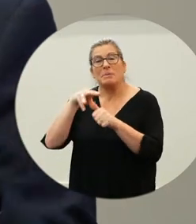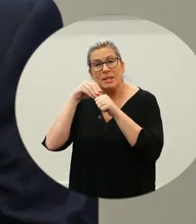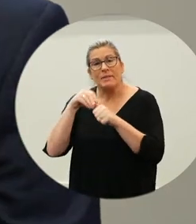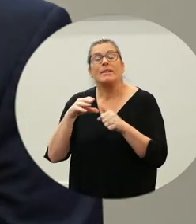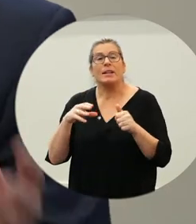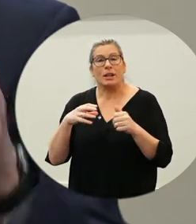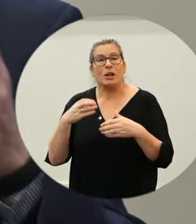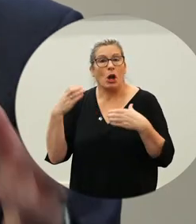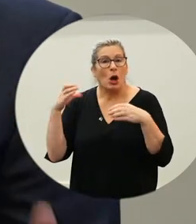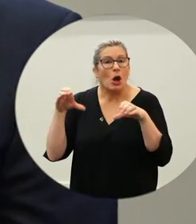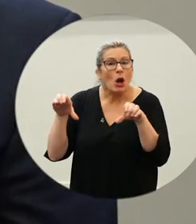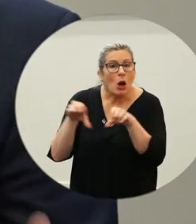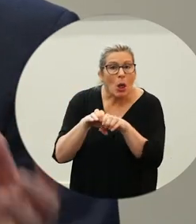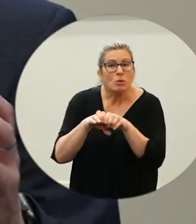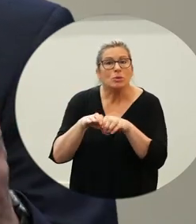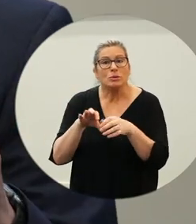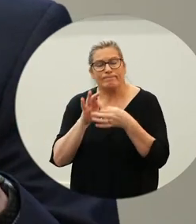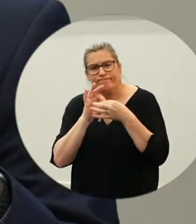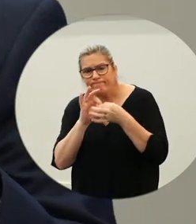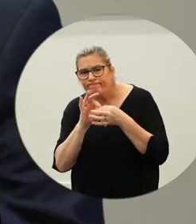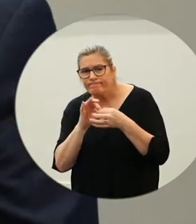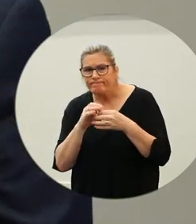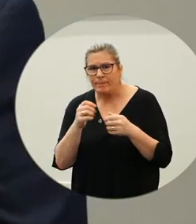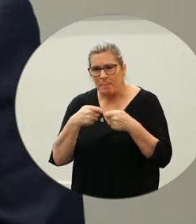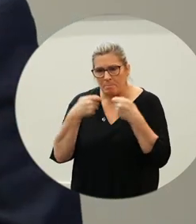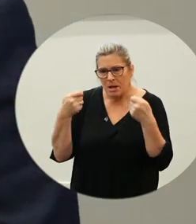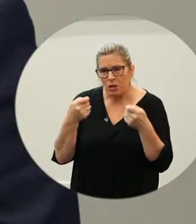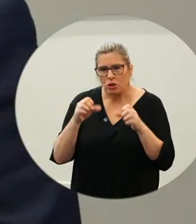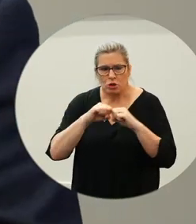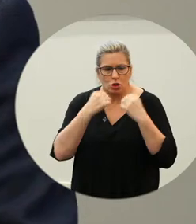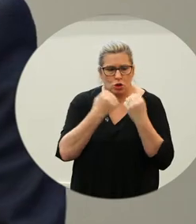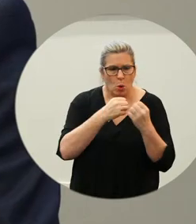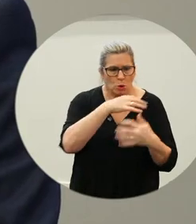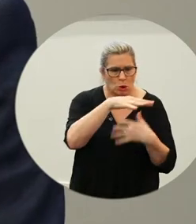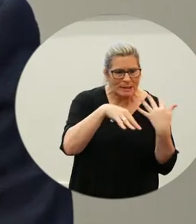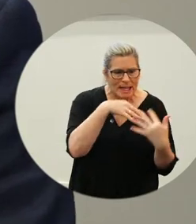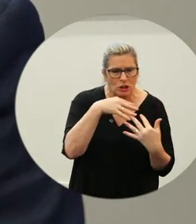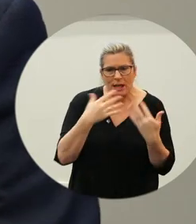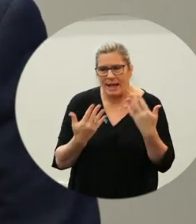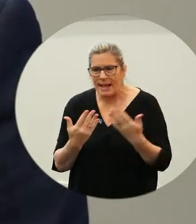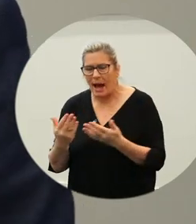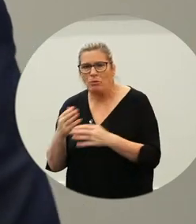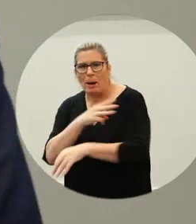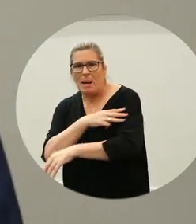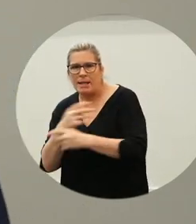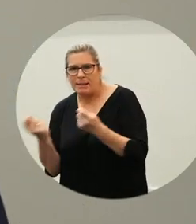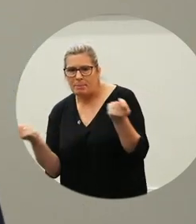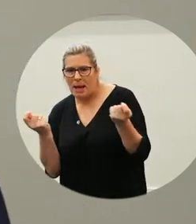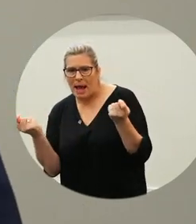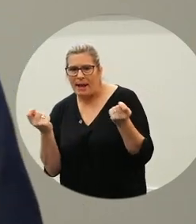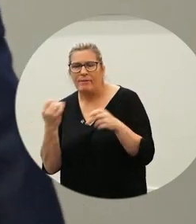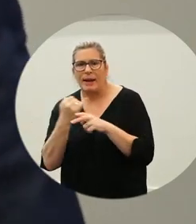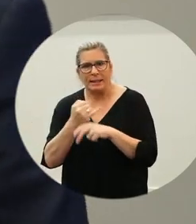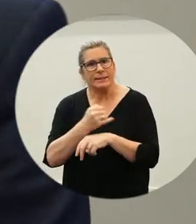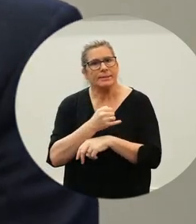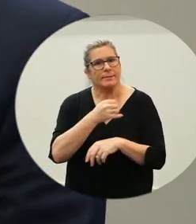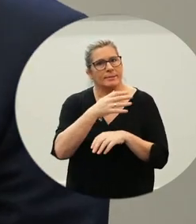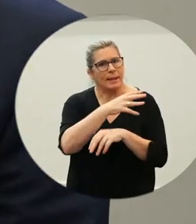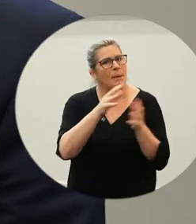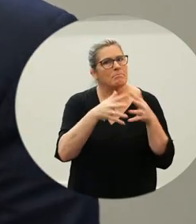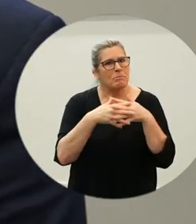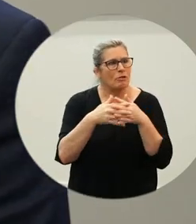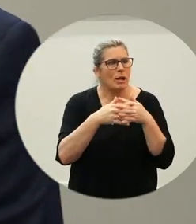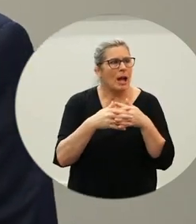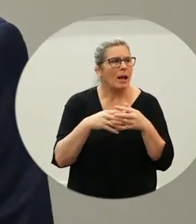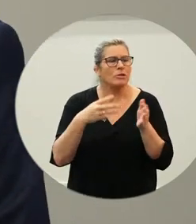close barometrical relationship between social tensions and the way the police behave in the United States. So when you're